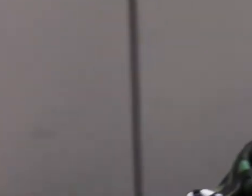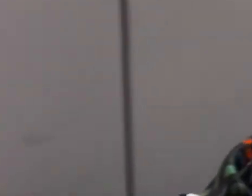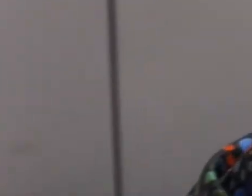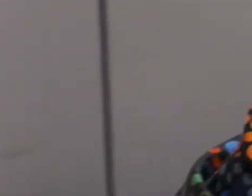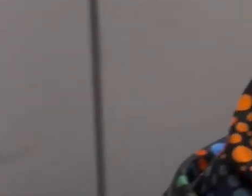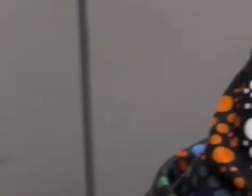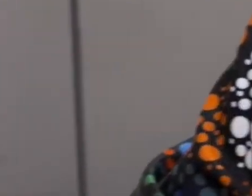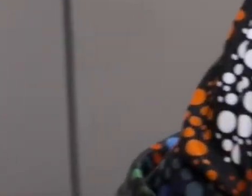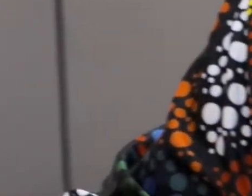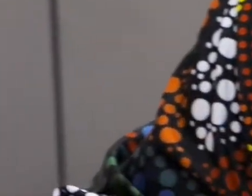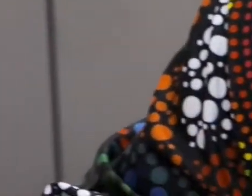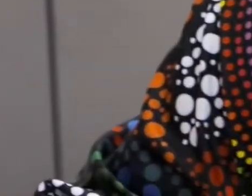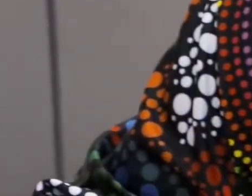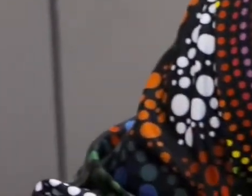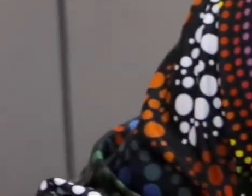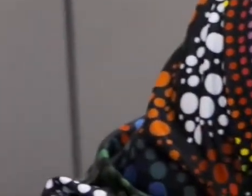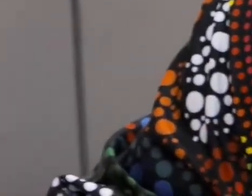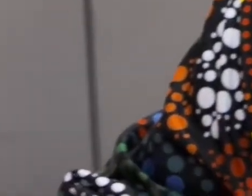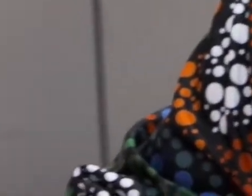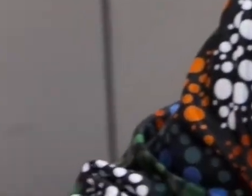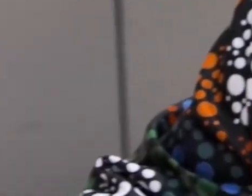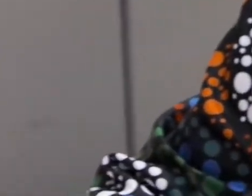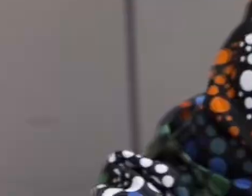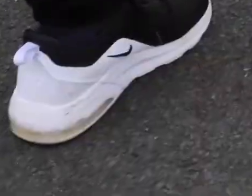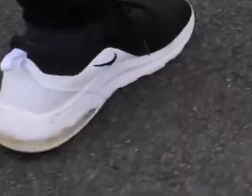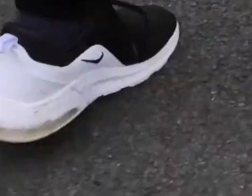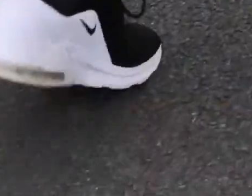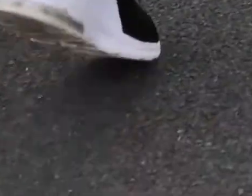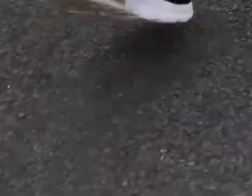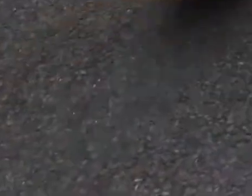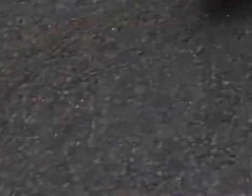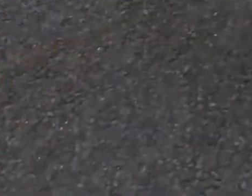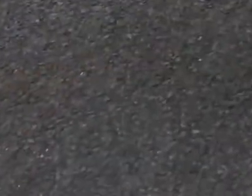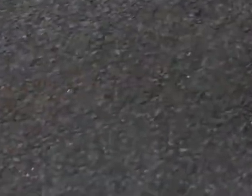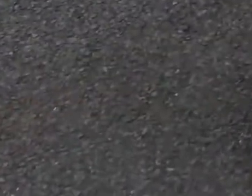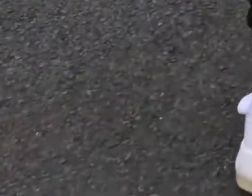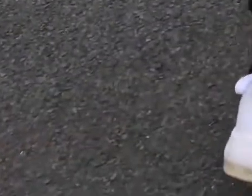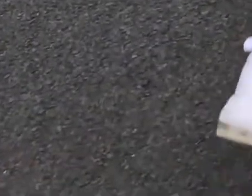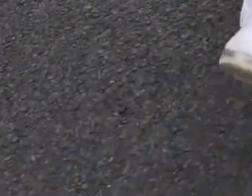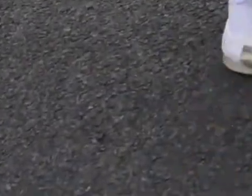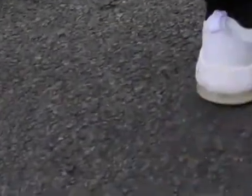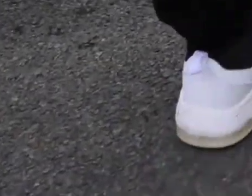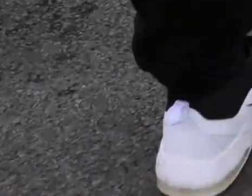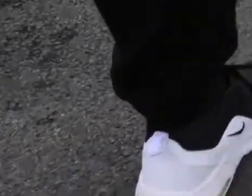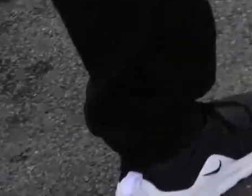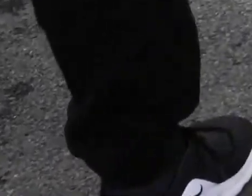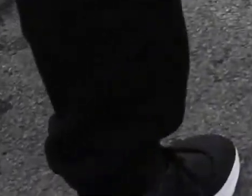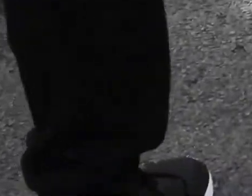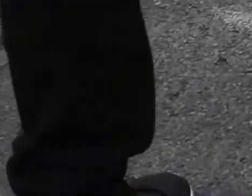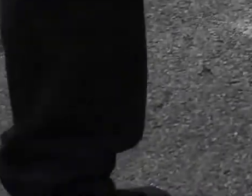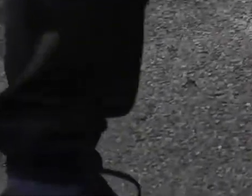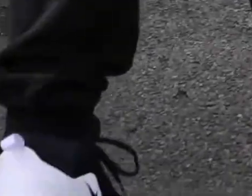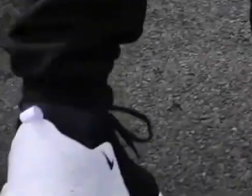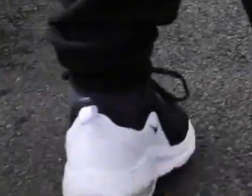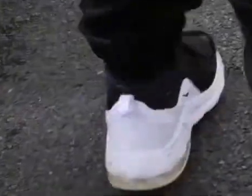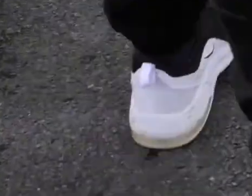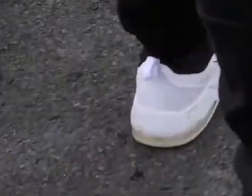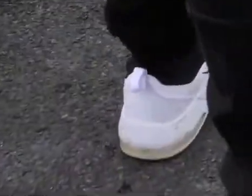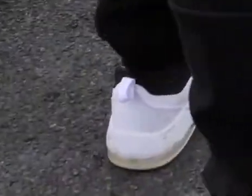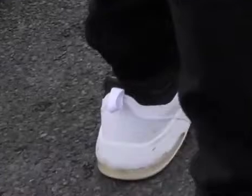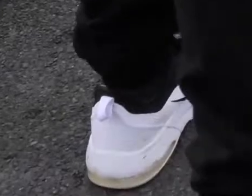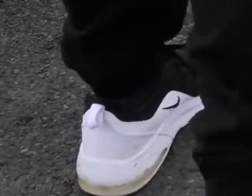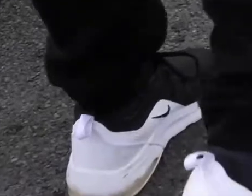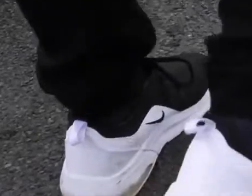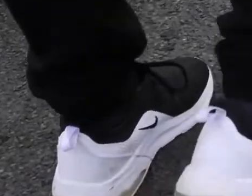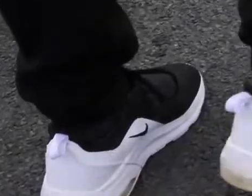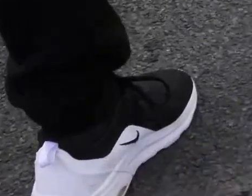got to be very careful on where I go, what I do, how I touch things. During this pandemic, I've noticed there's been a reduction